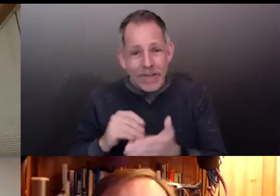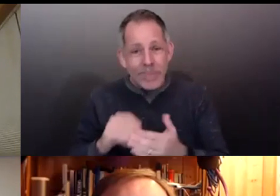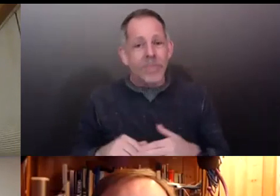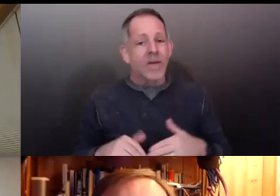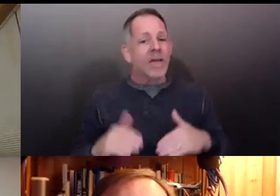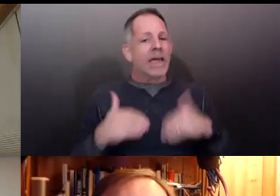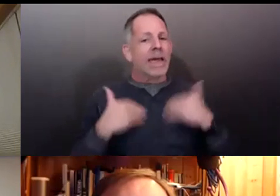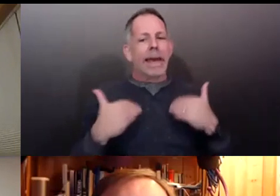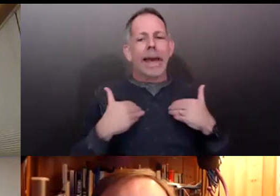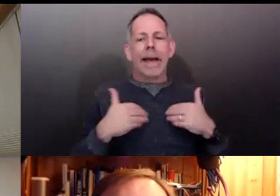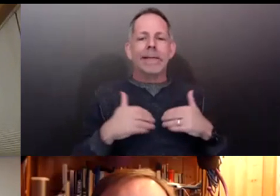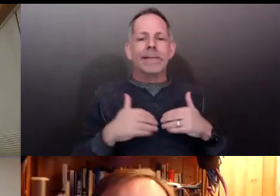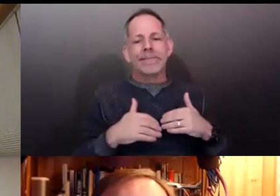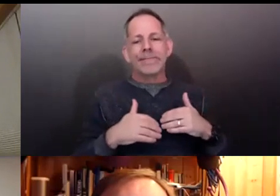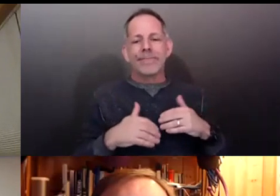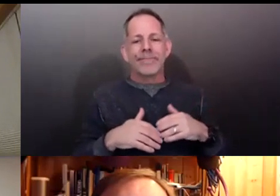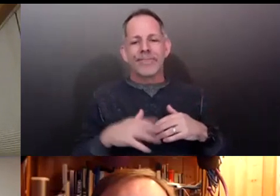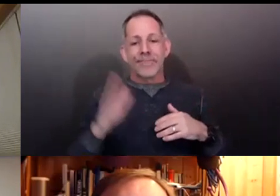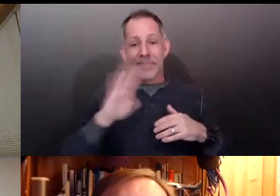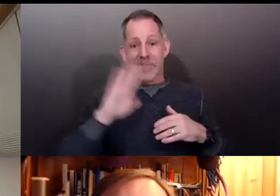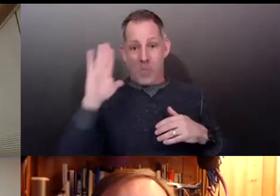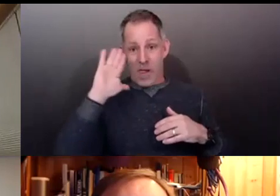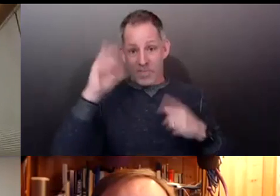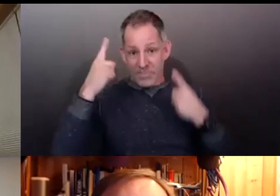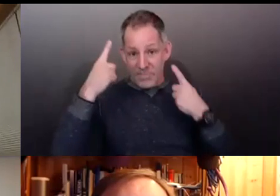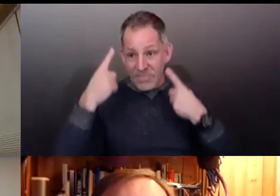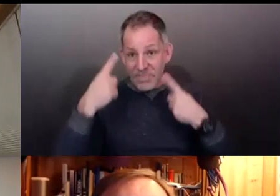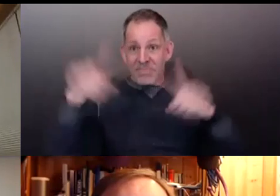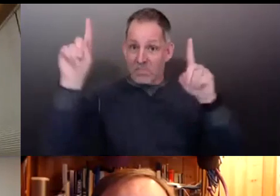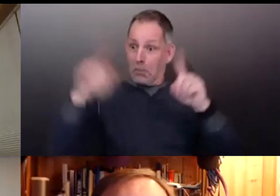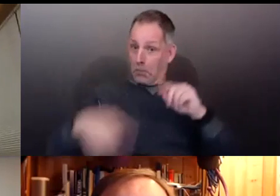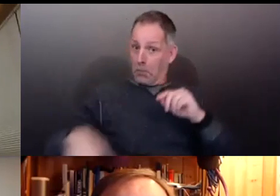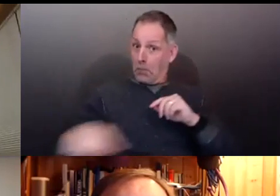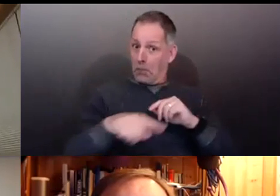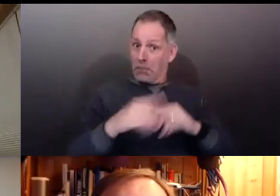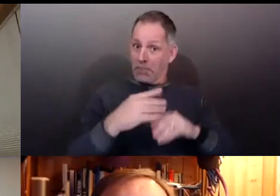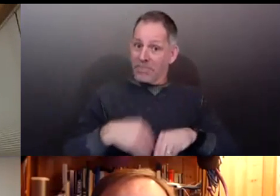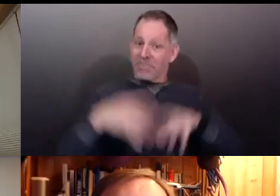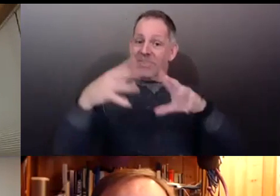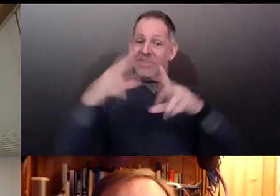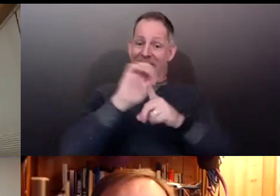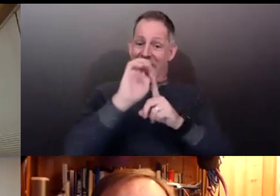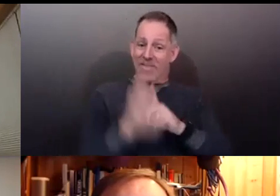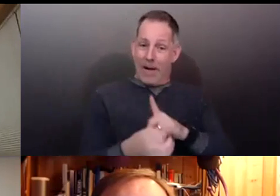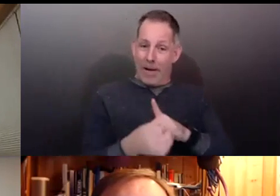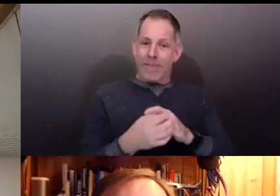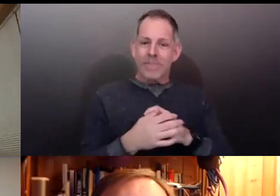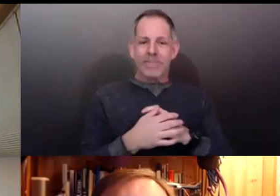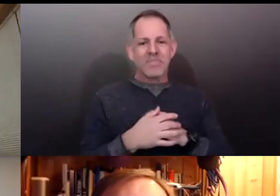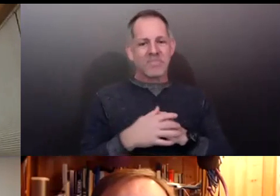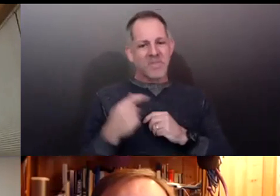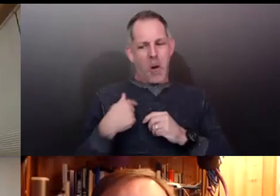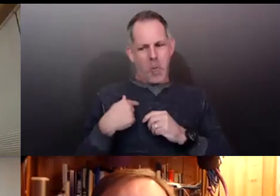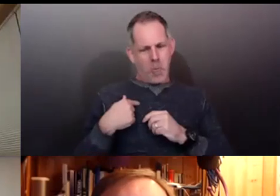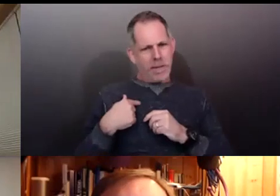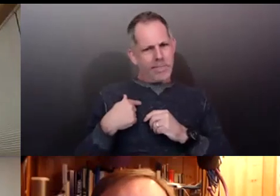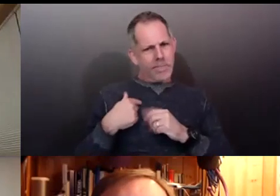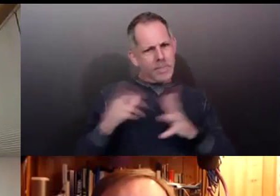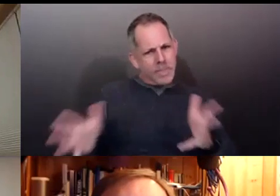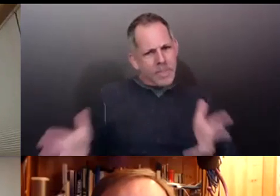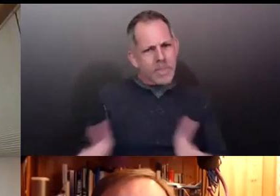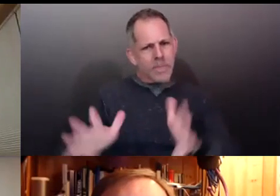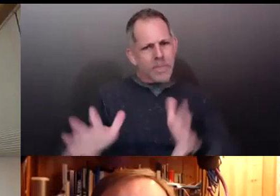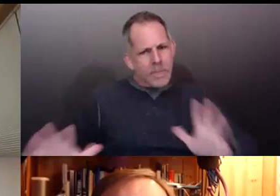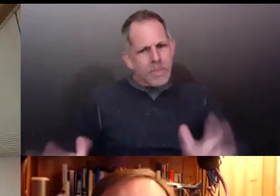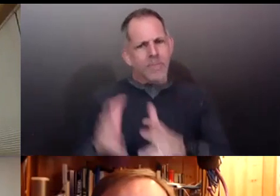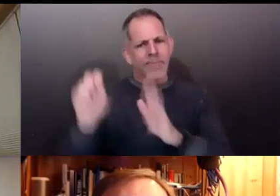a remote learning environment back in. And that's why we have supported, and the state has supported behind us,